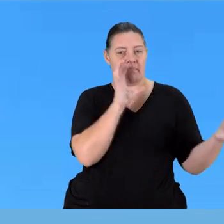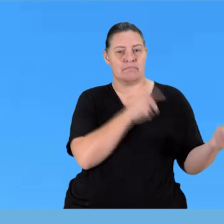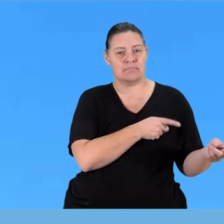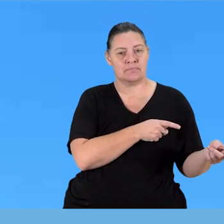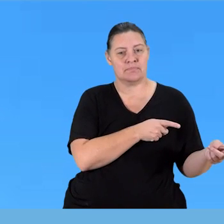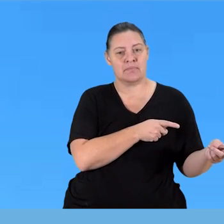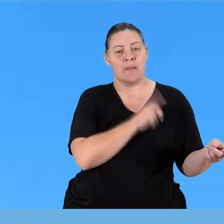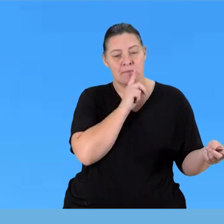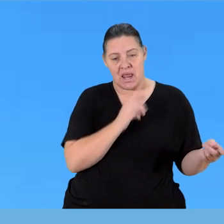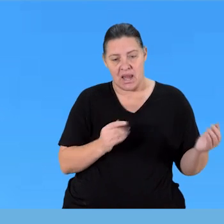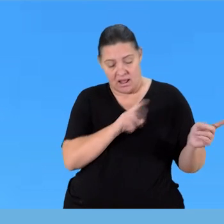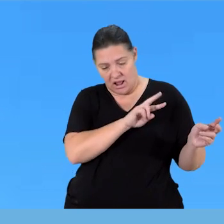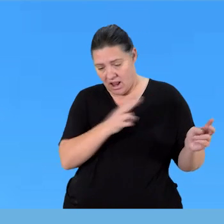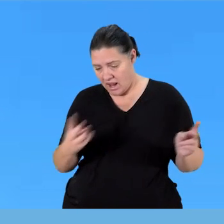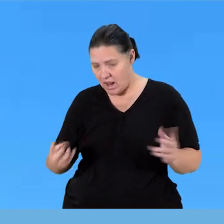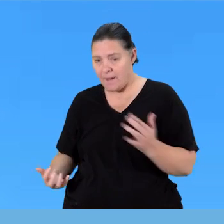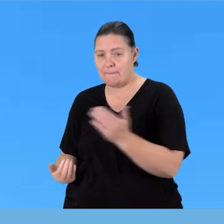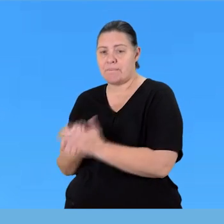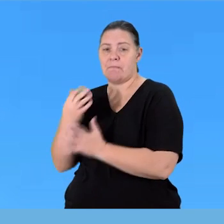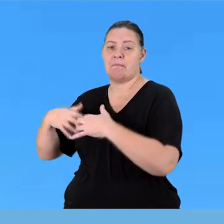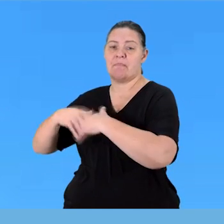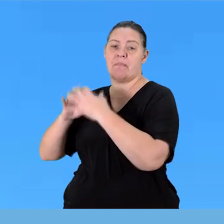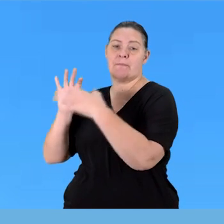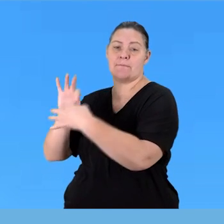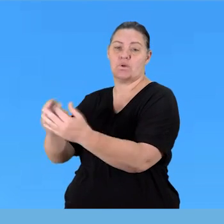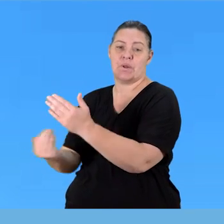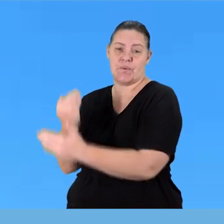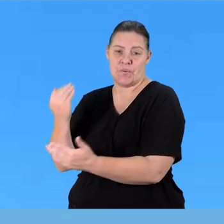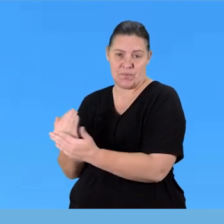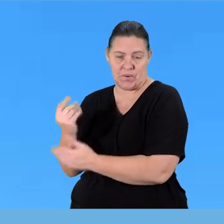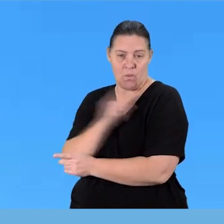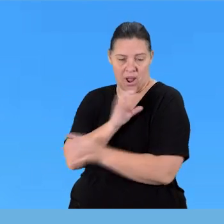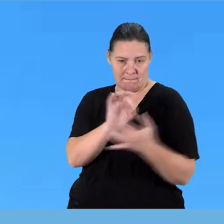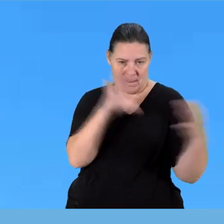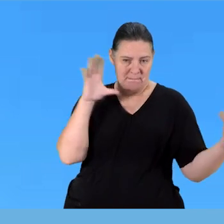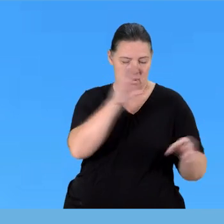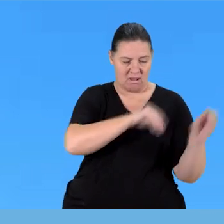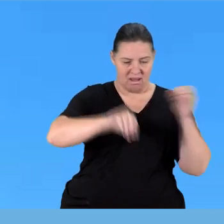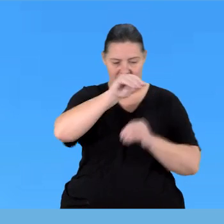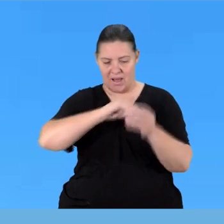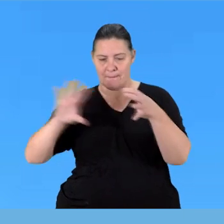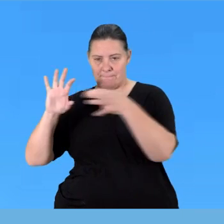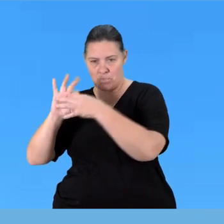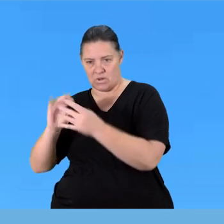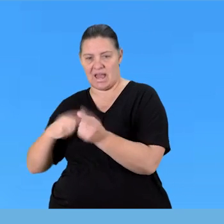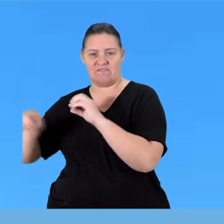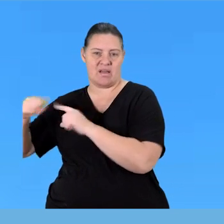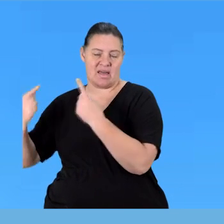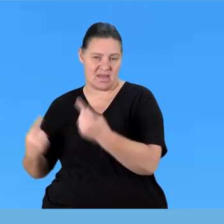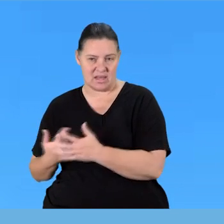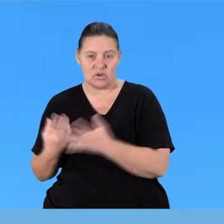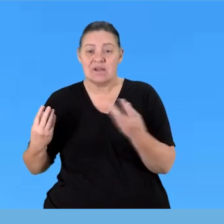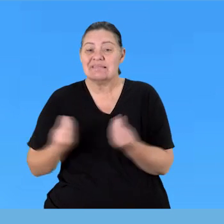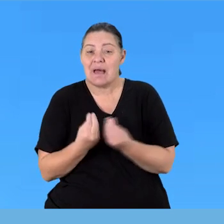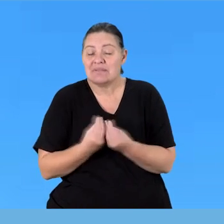to break, and there's going to be new bonds which is going to be formed from the breaking of those bonds. So